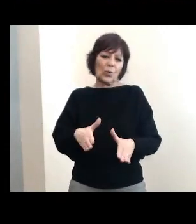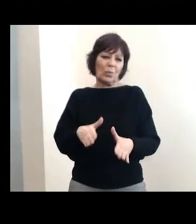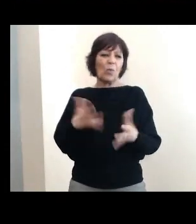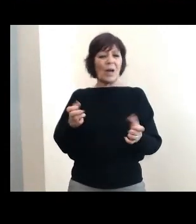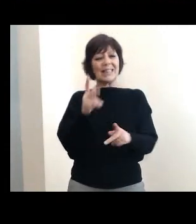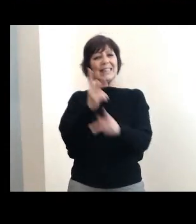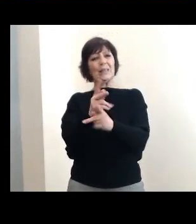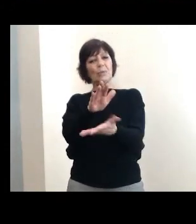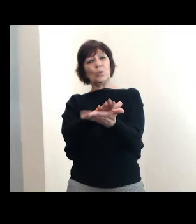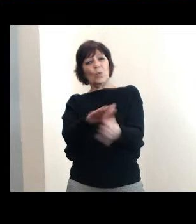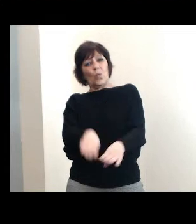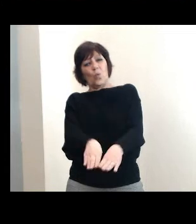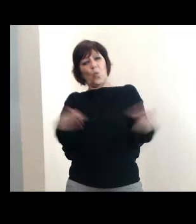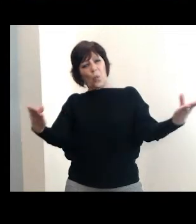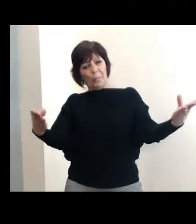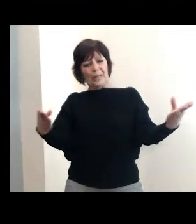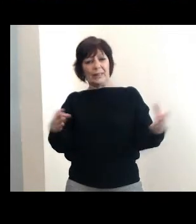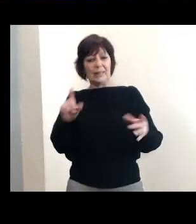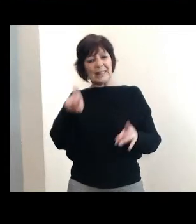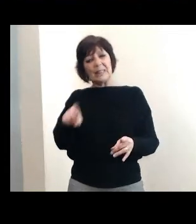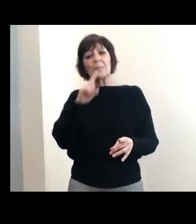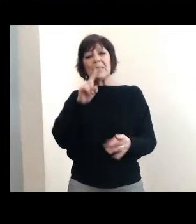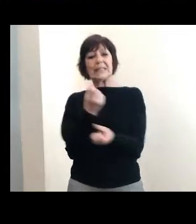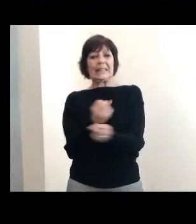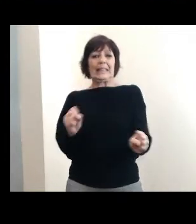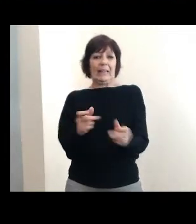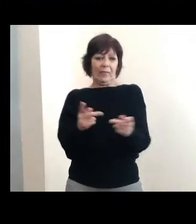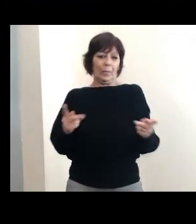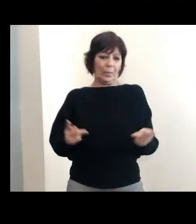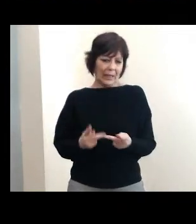stay open and they can remain safe places for the